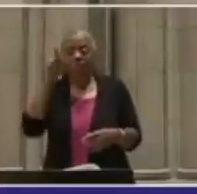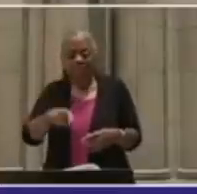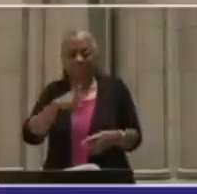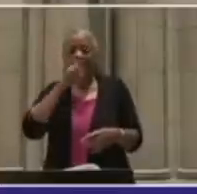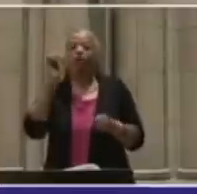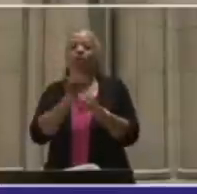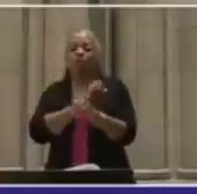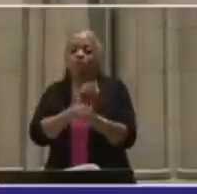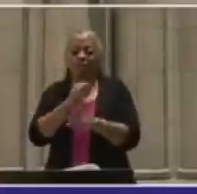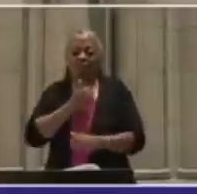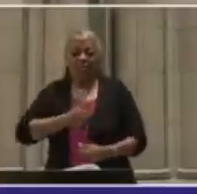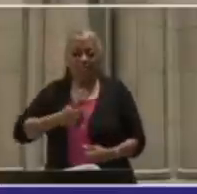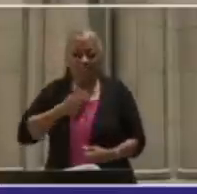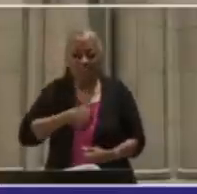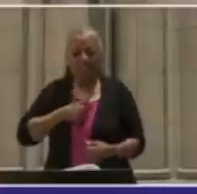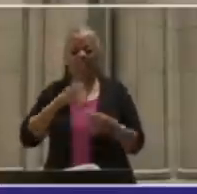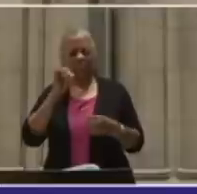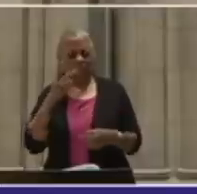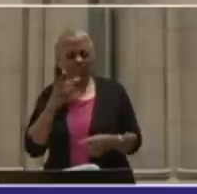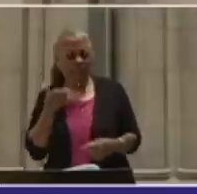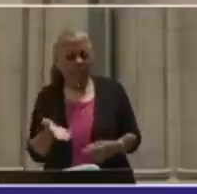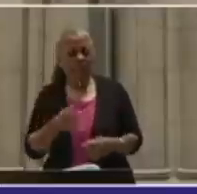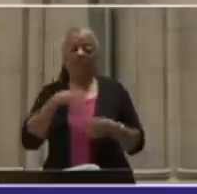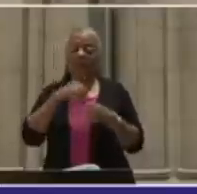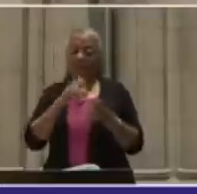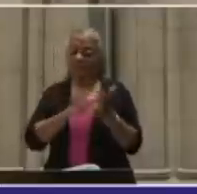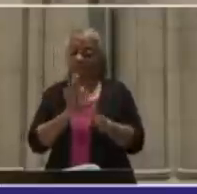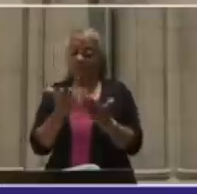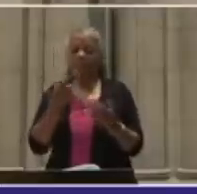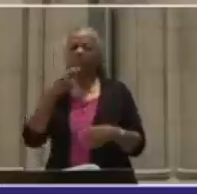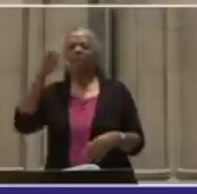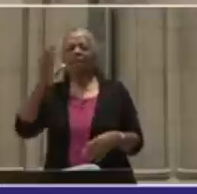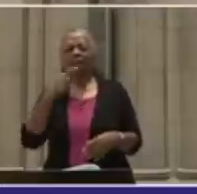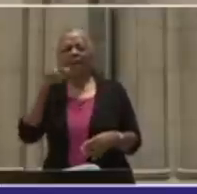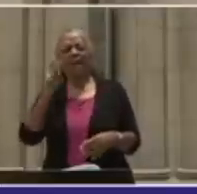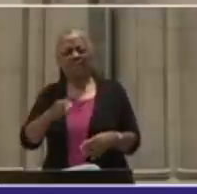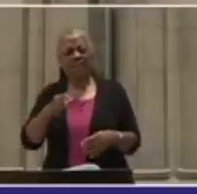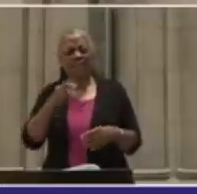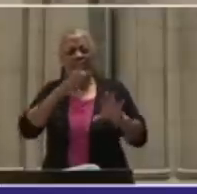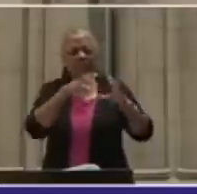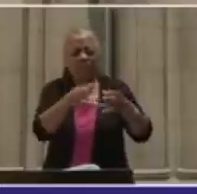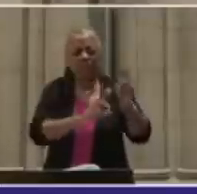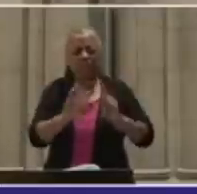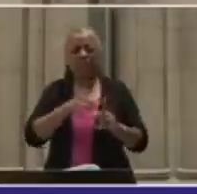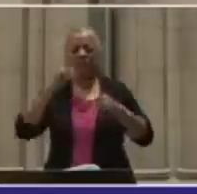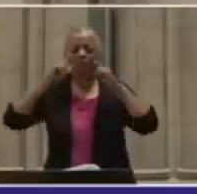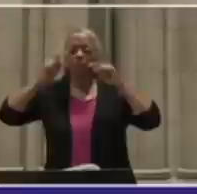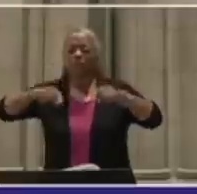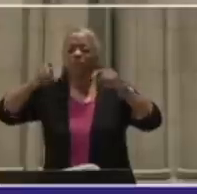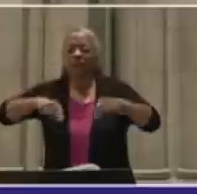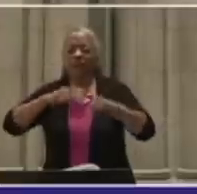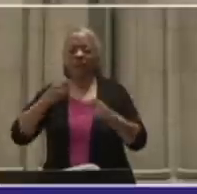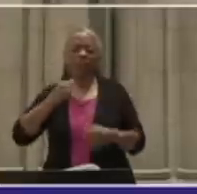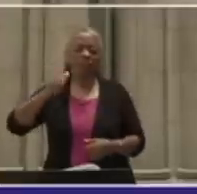real lamenting. Did you see it there in the text? God says, I need a remnant that will cry in the street